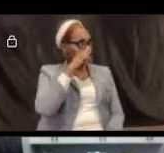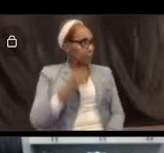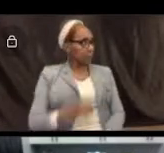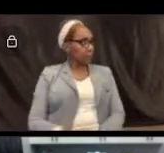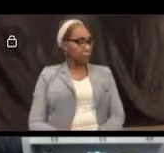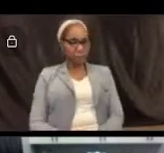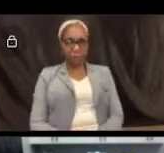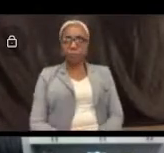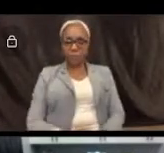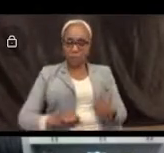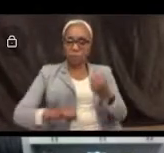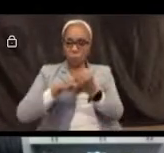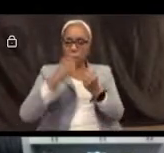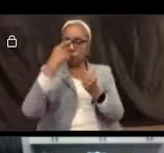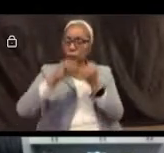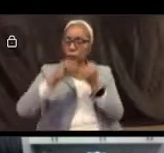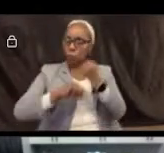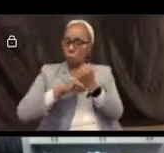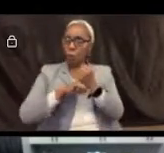In support?